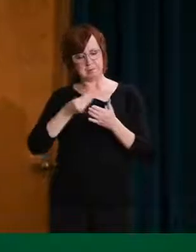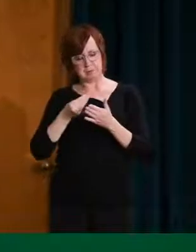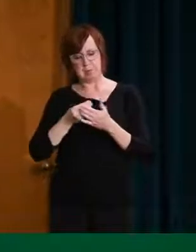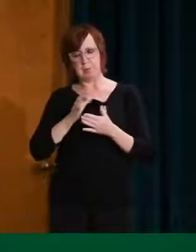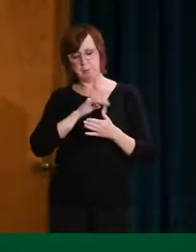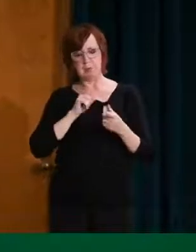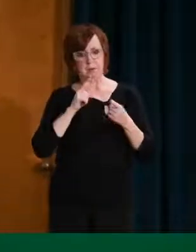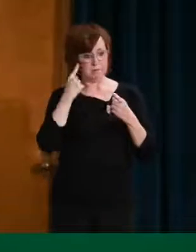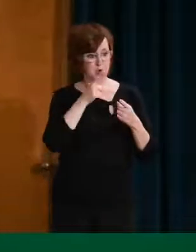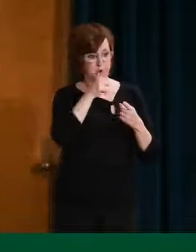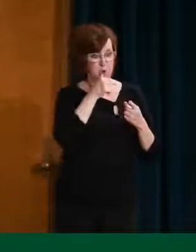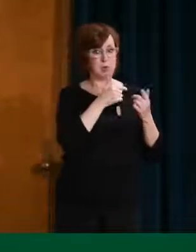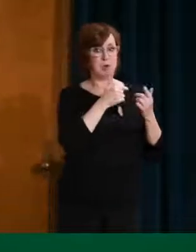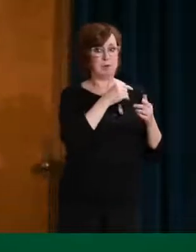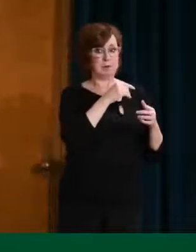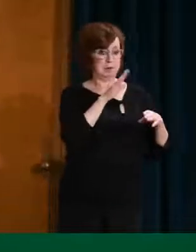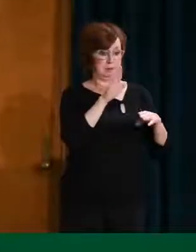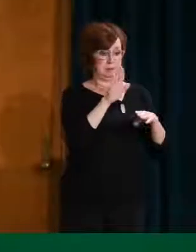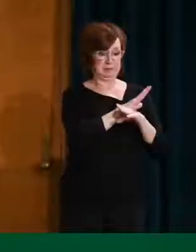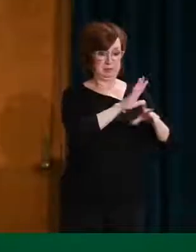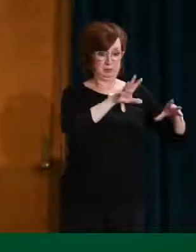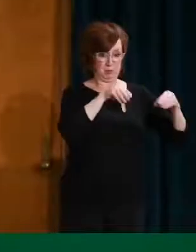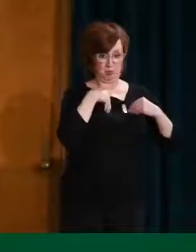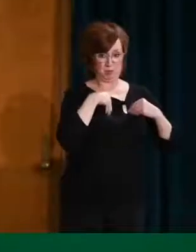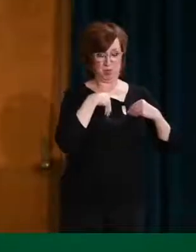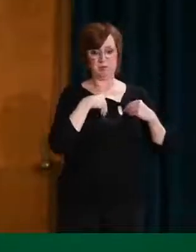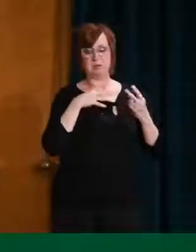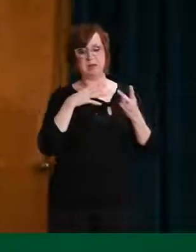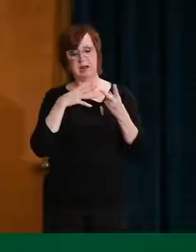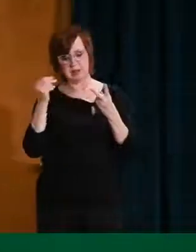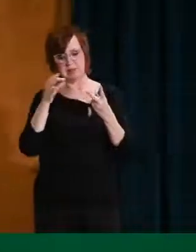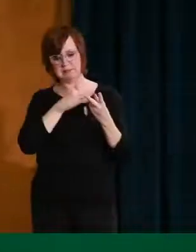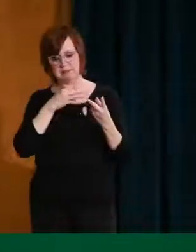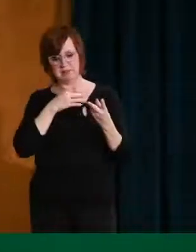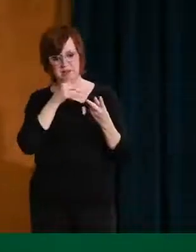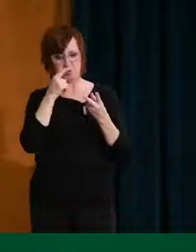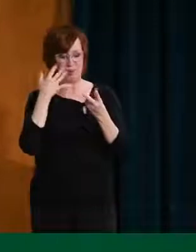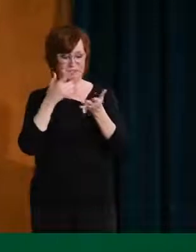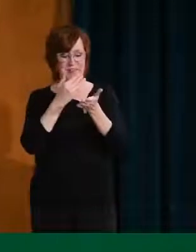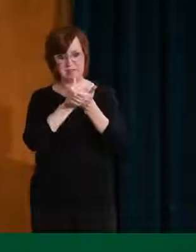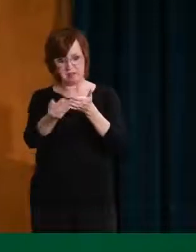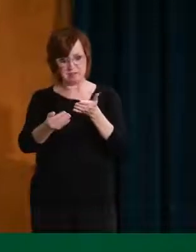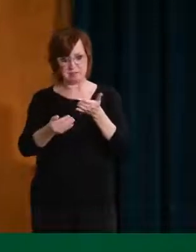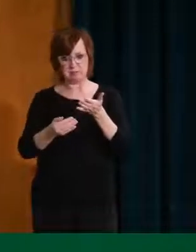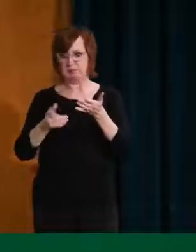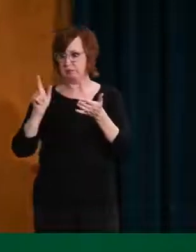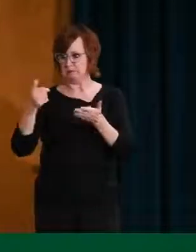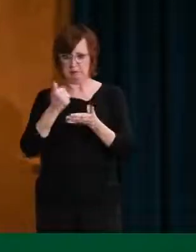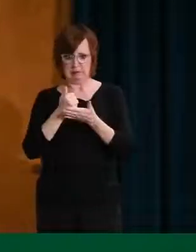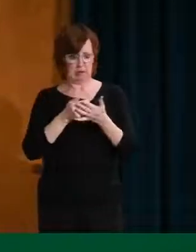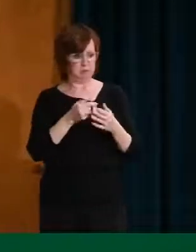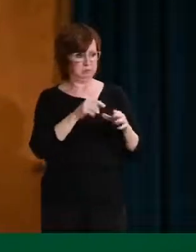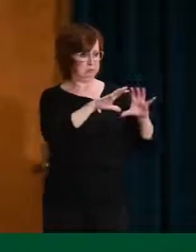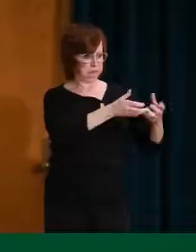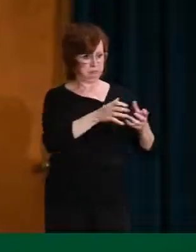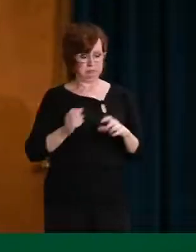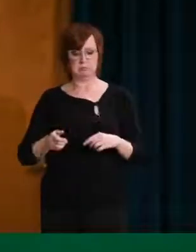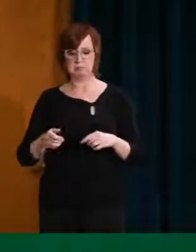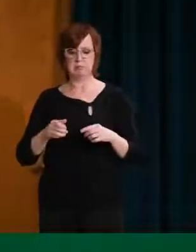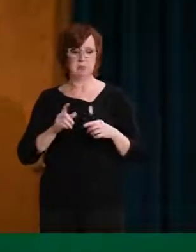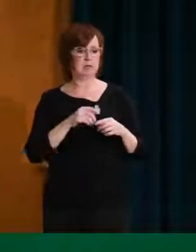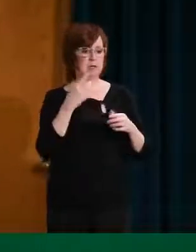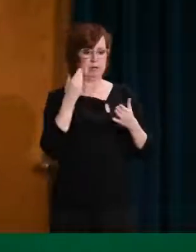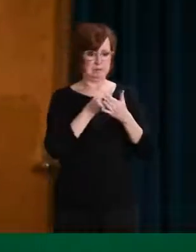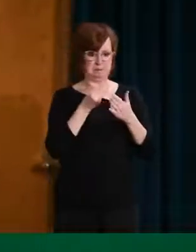for employees, looking for further details with respect to those programs and urging the federal government to make those programs